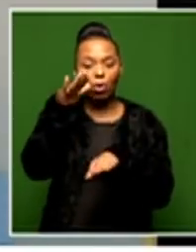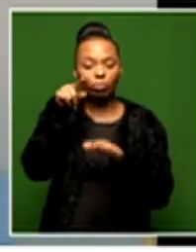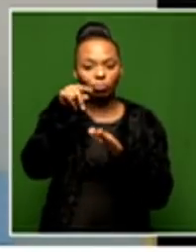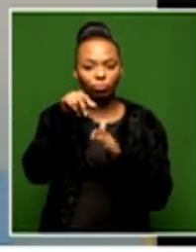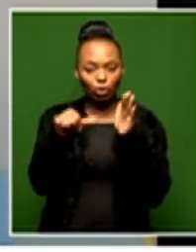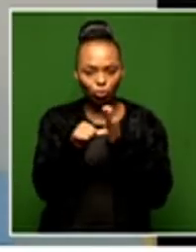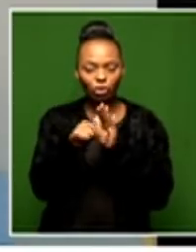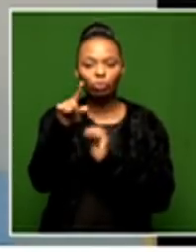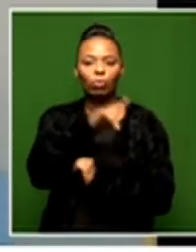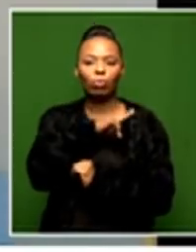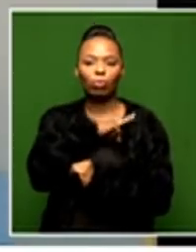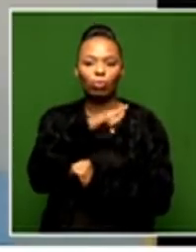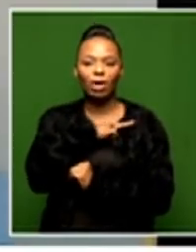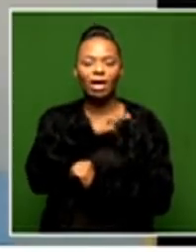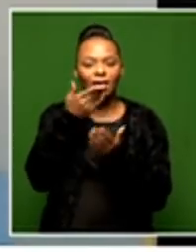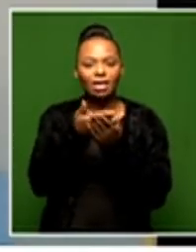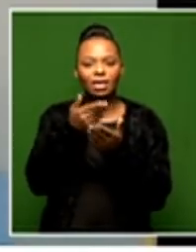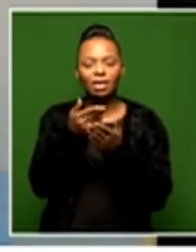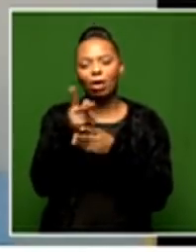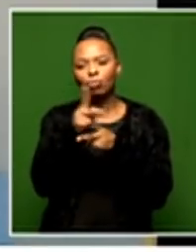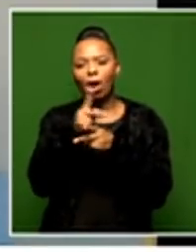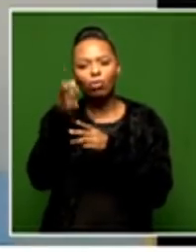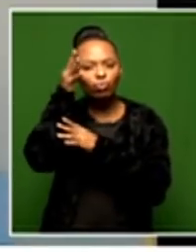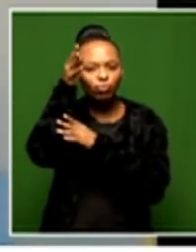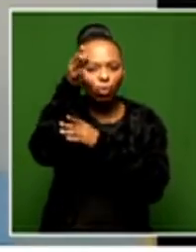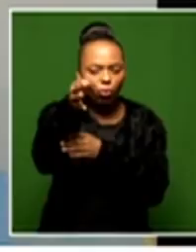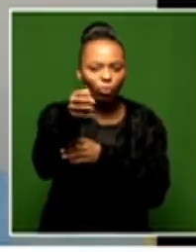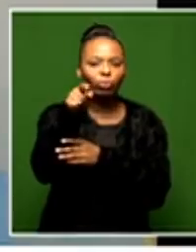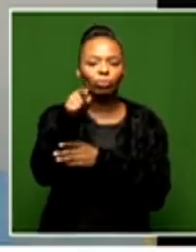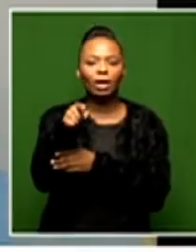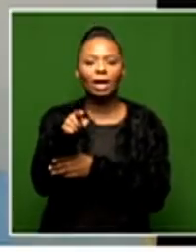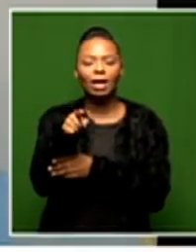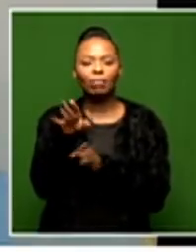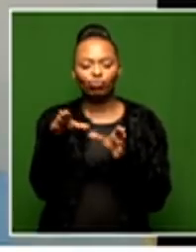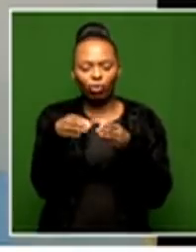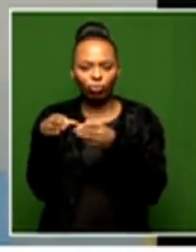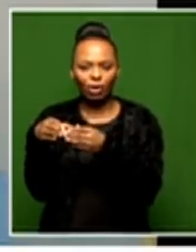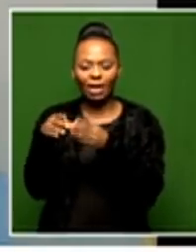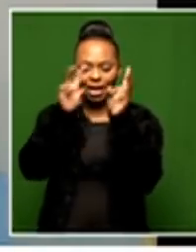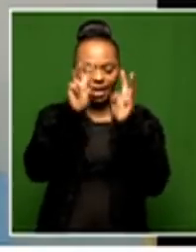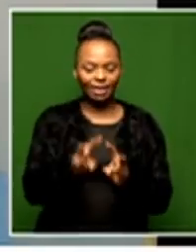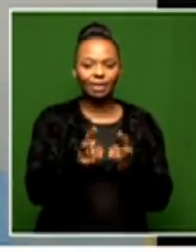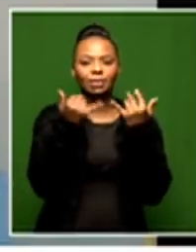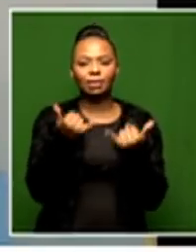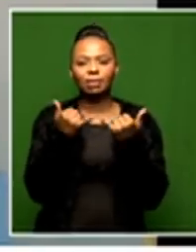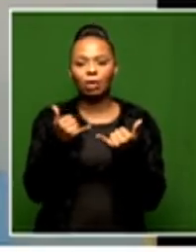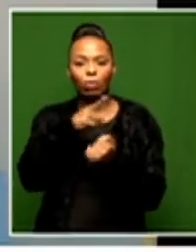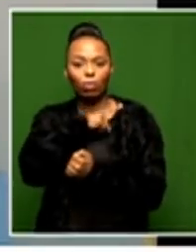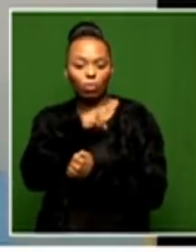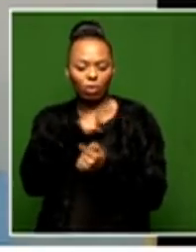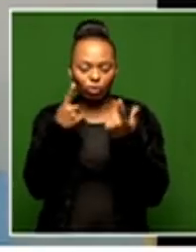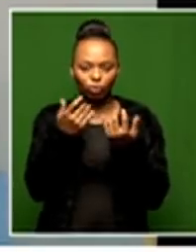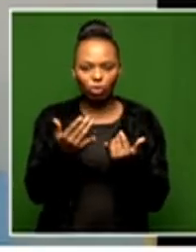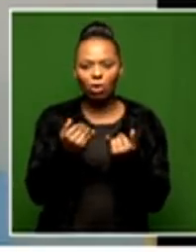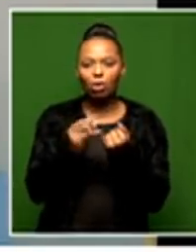think it foretells the future of the industry itself. Eskom does allude to this in terms of